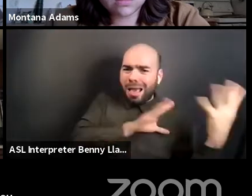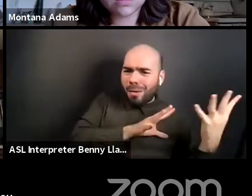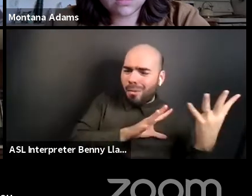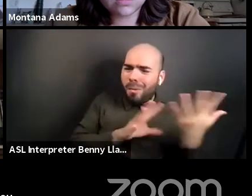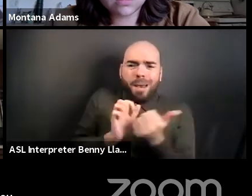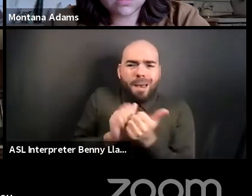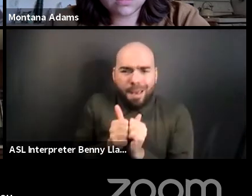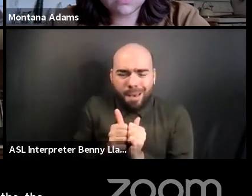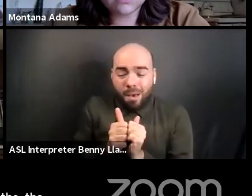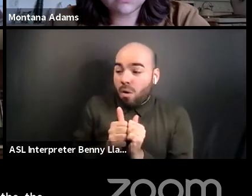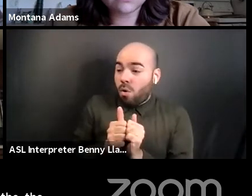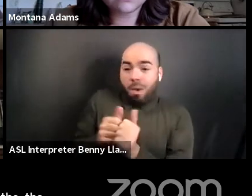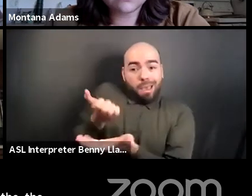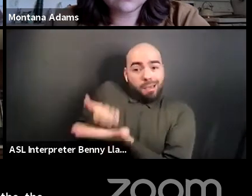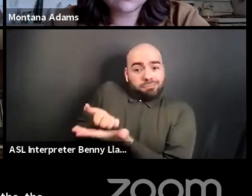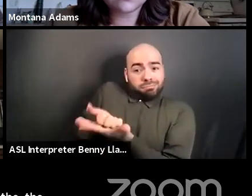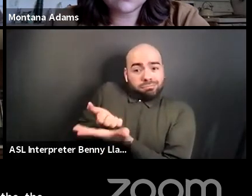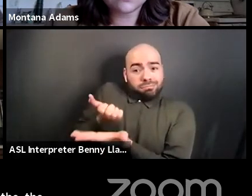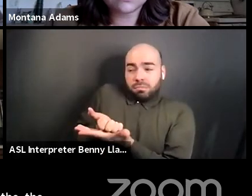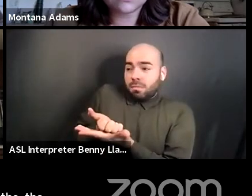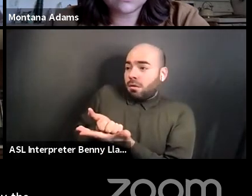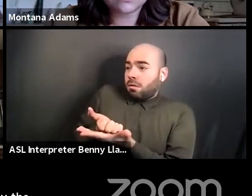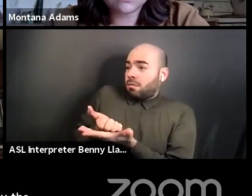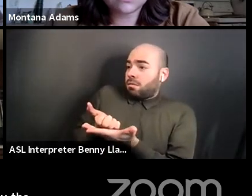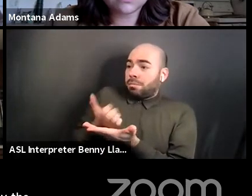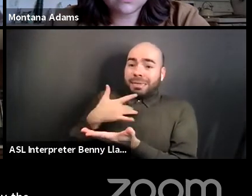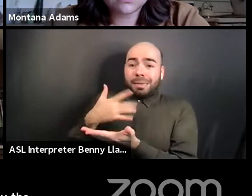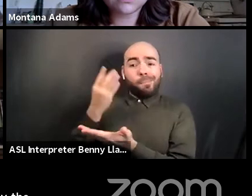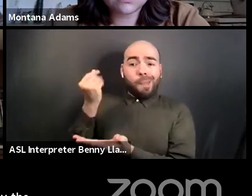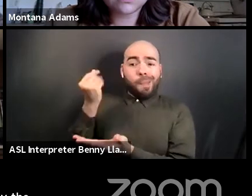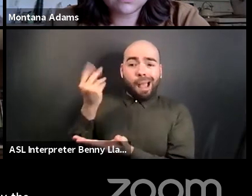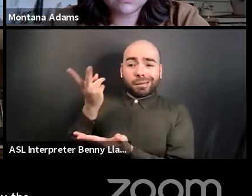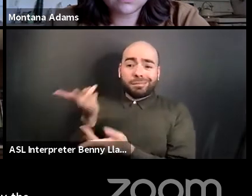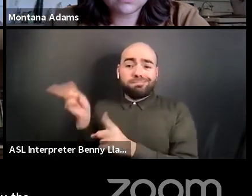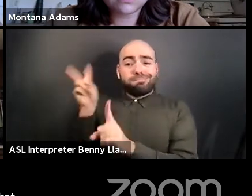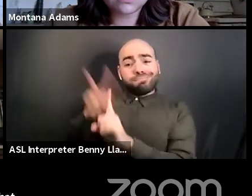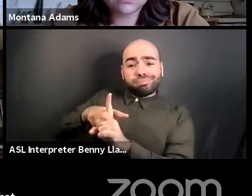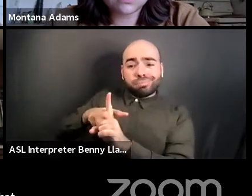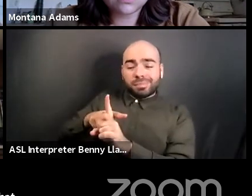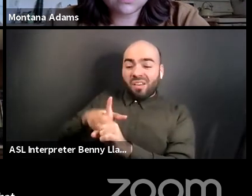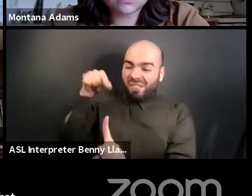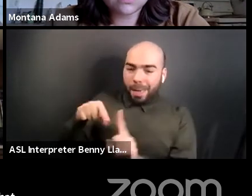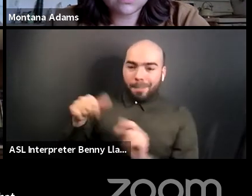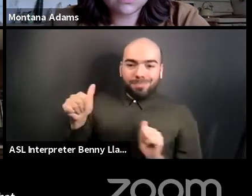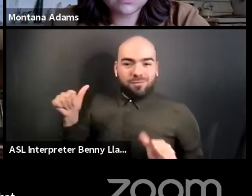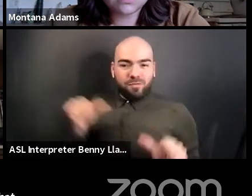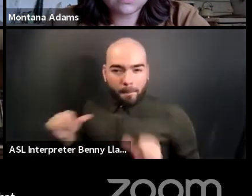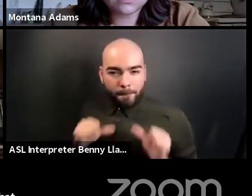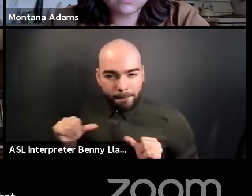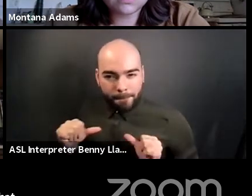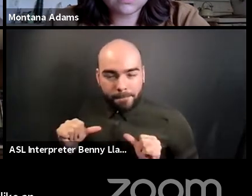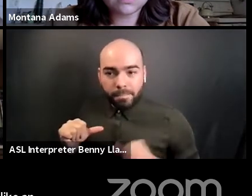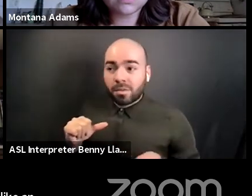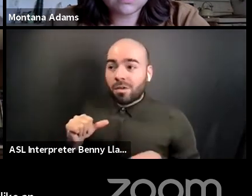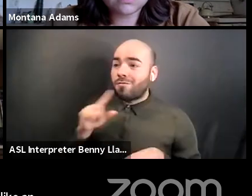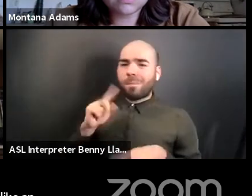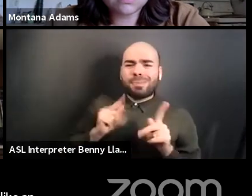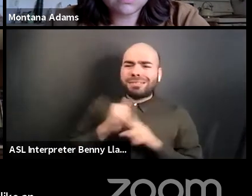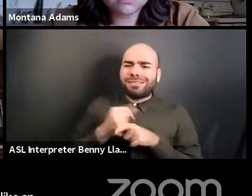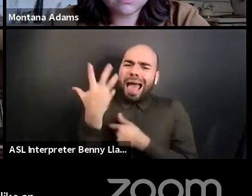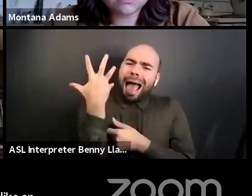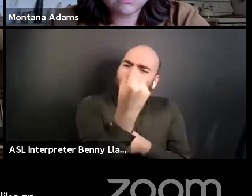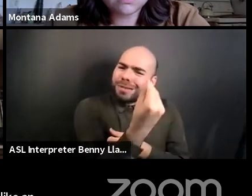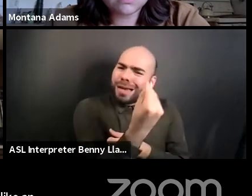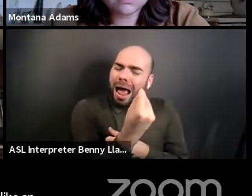the economic value placed on a performance that, like, of outsiders watching an